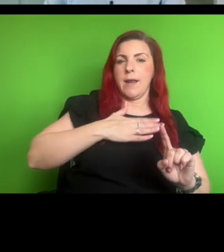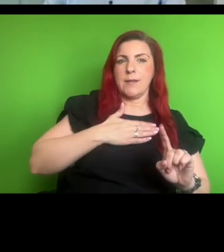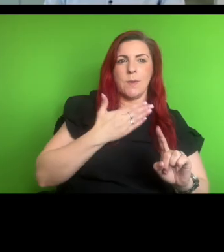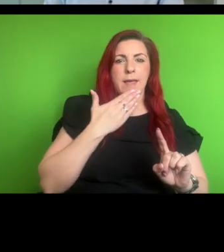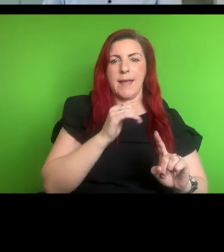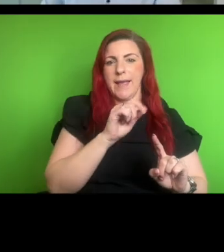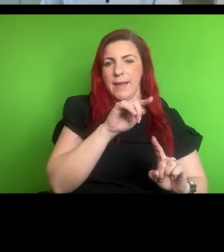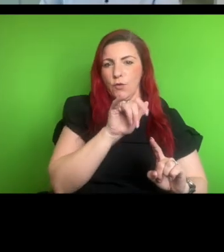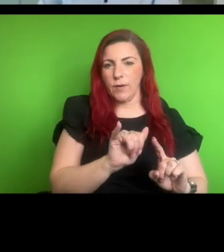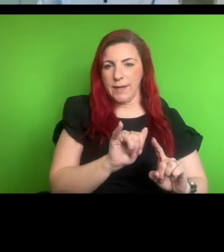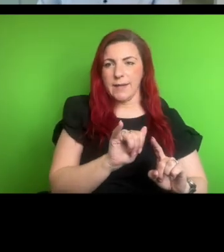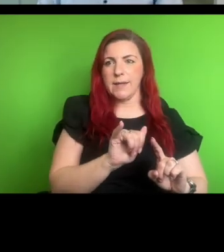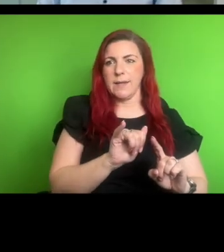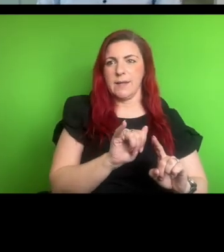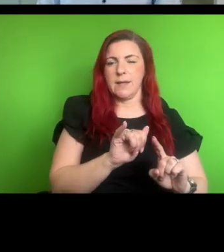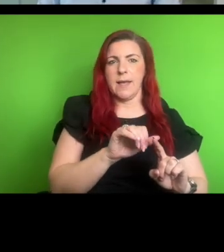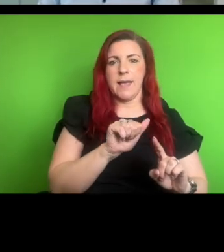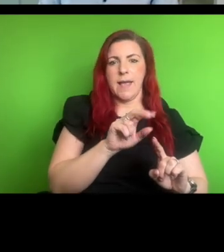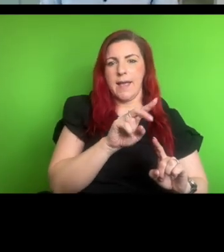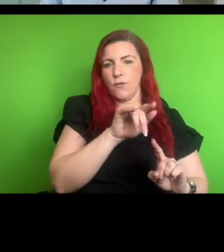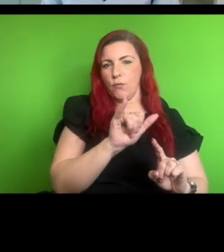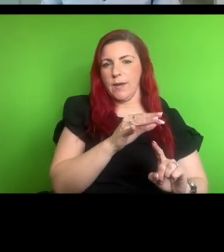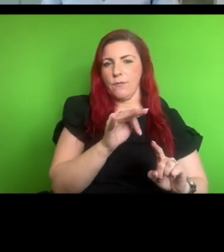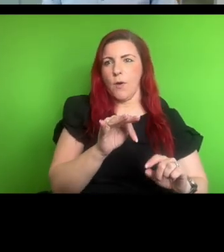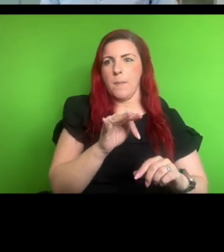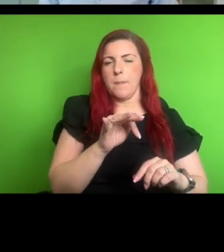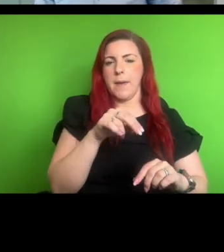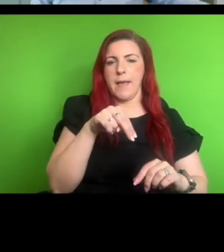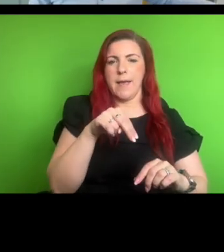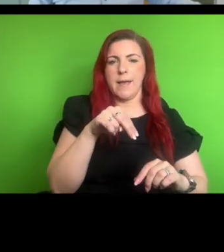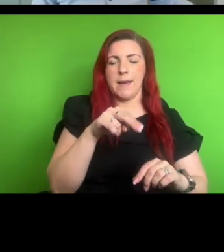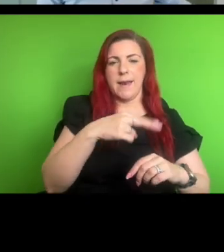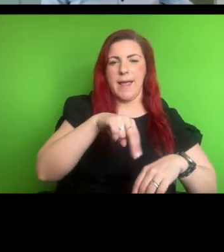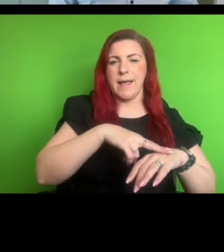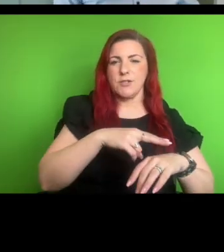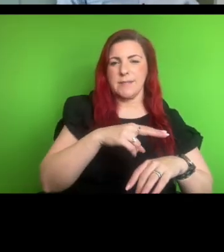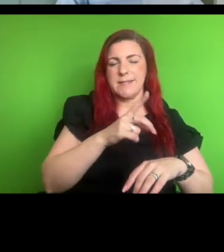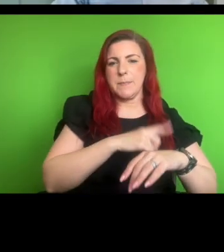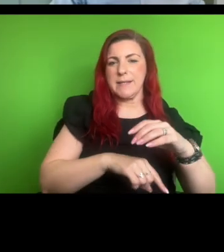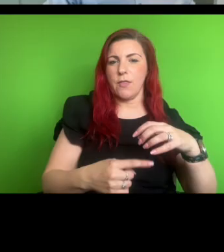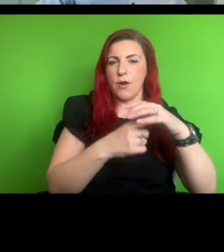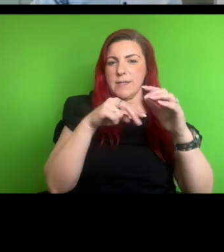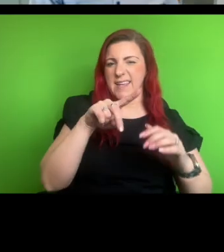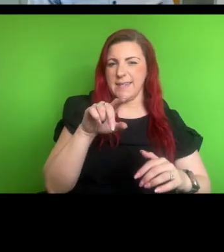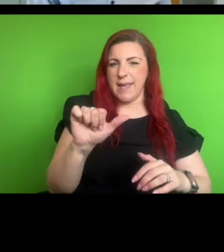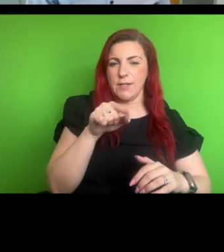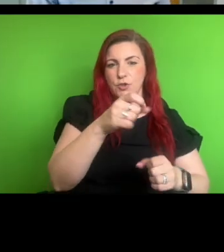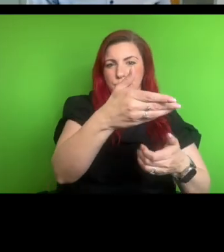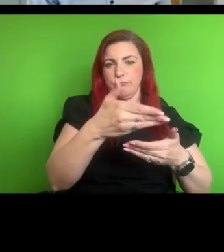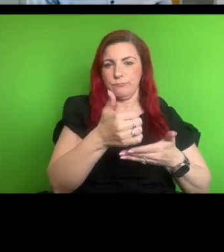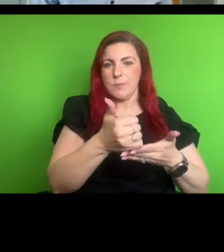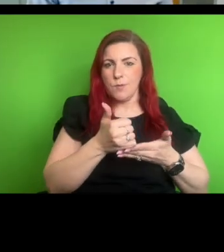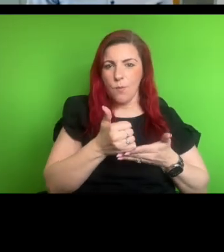Avery Horn from the National Disability Authority for providing us with the support for the questions and answers.